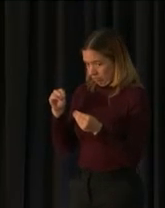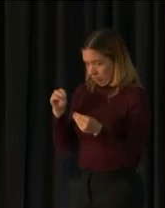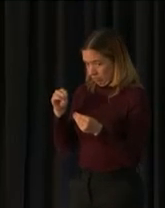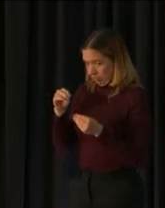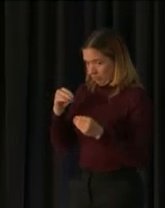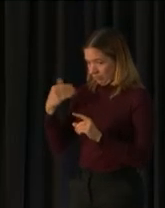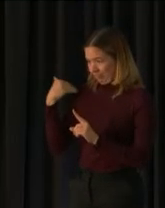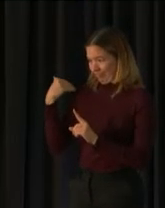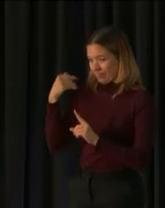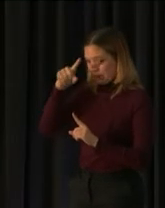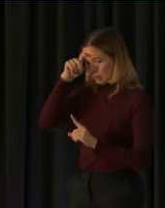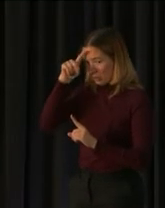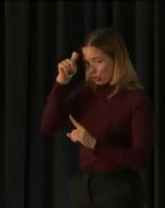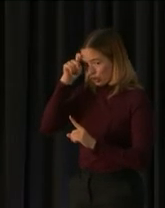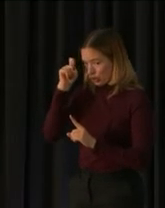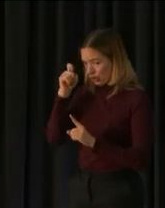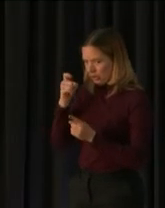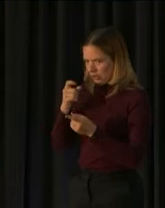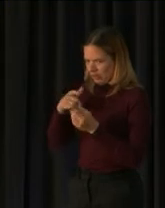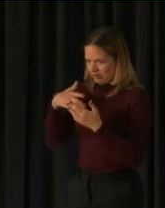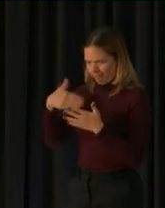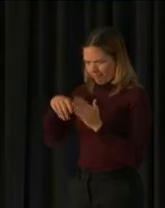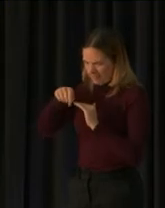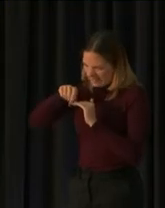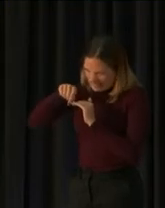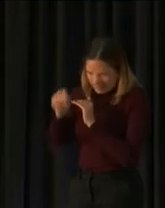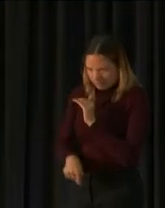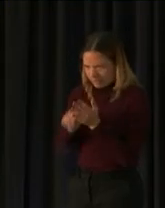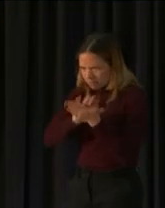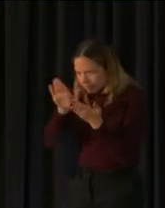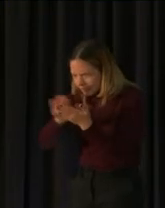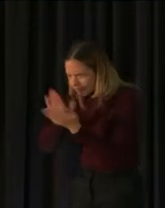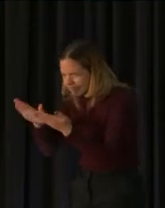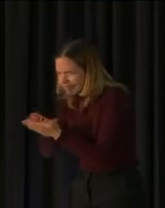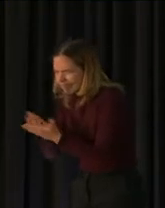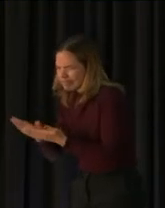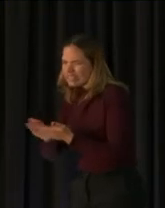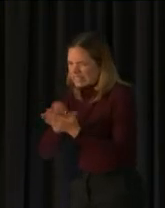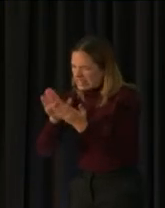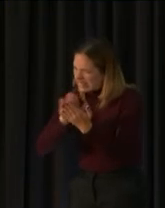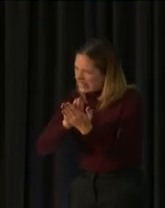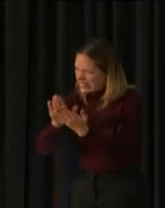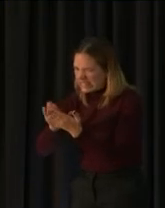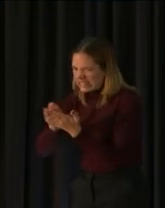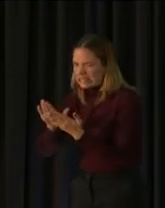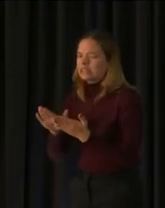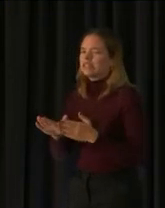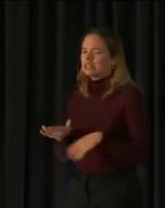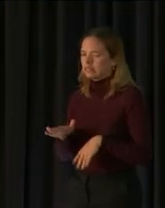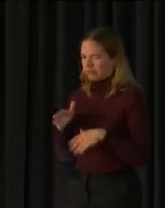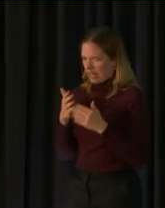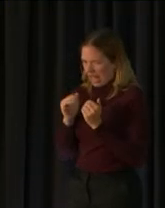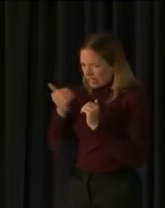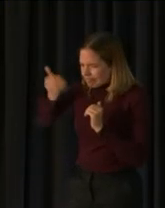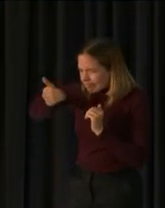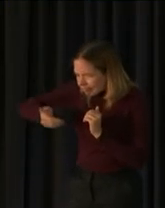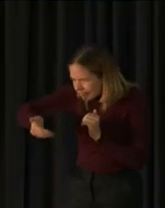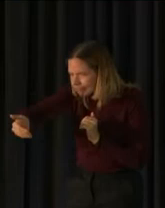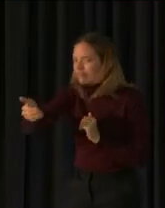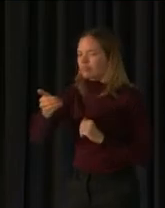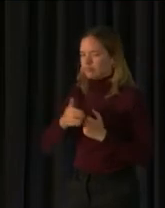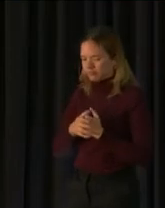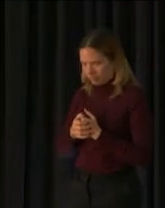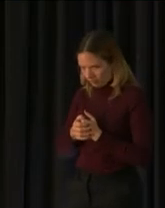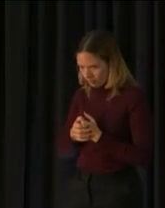do enhanced cleaning protocols throughout our buildings. And just as you guys know, enhanced cleaning protocols, this does